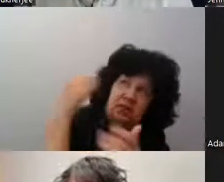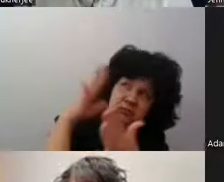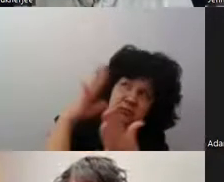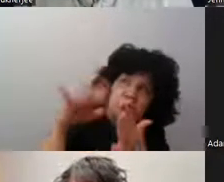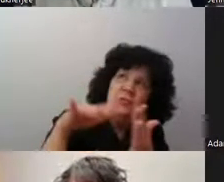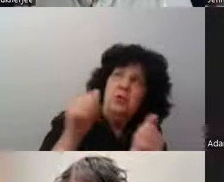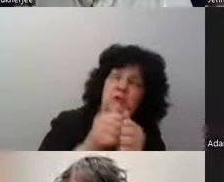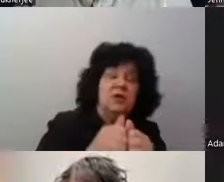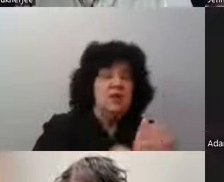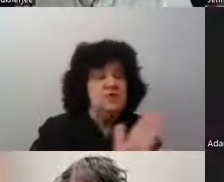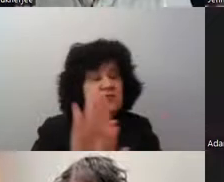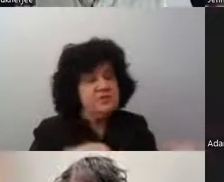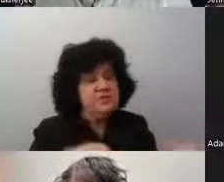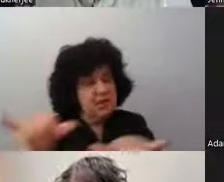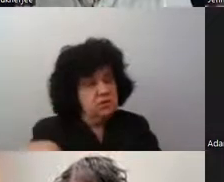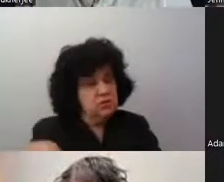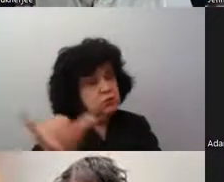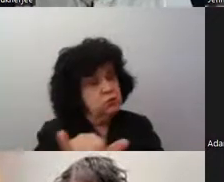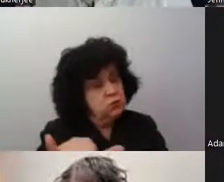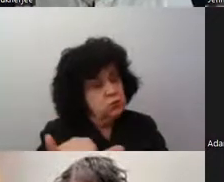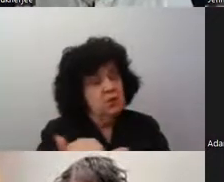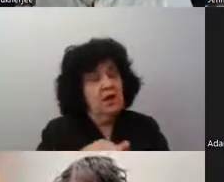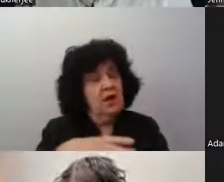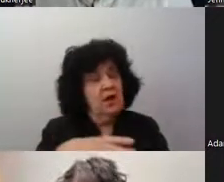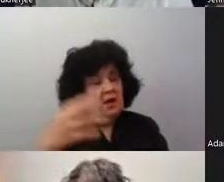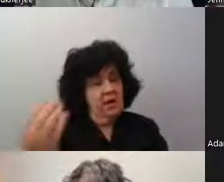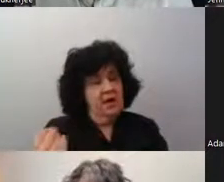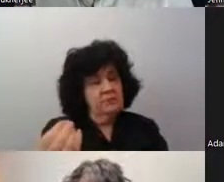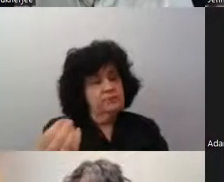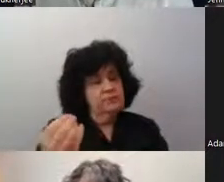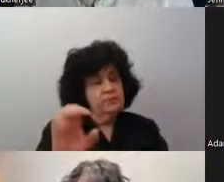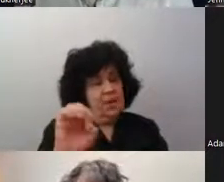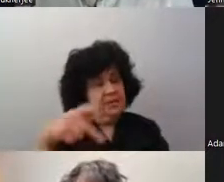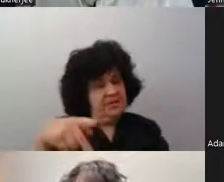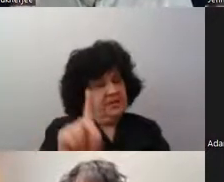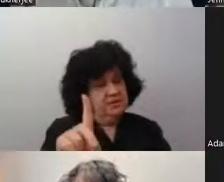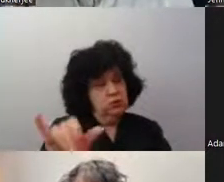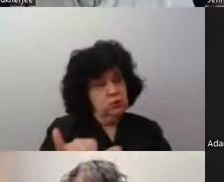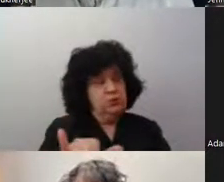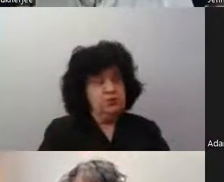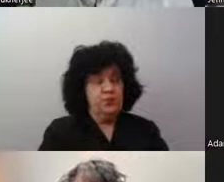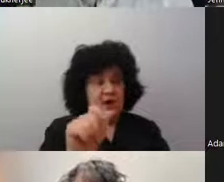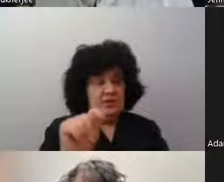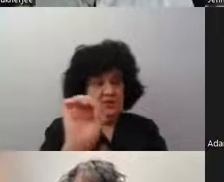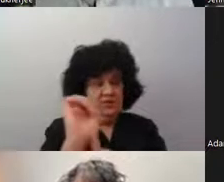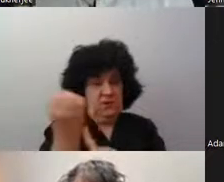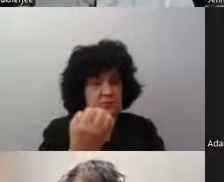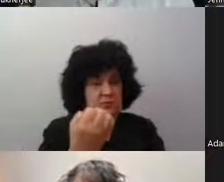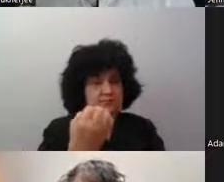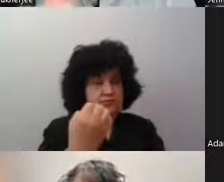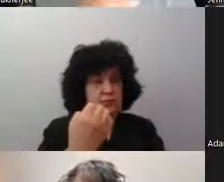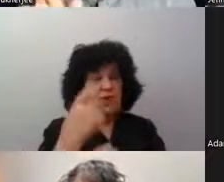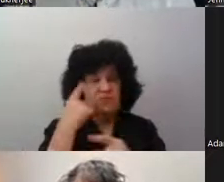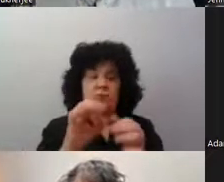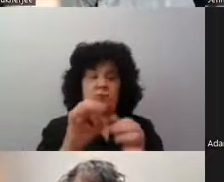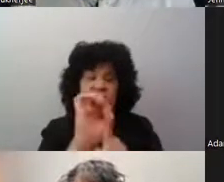to use life cycle assessment based approaches, as well as EPDs, environmental product declarations. And then